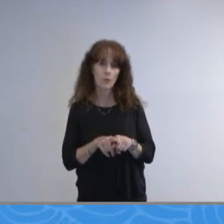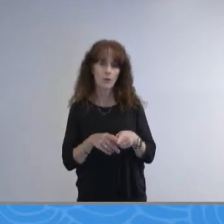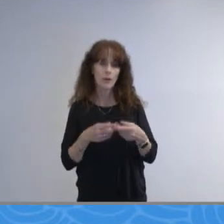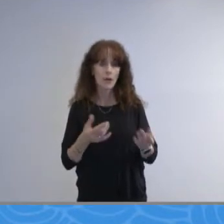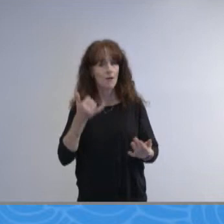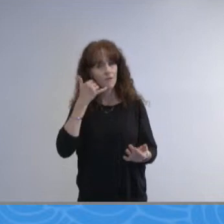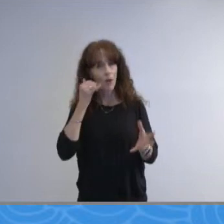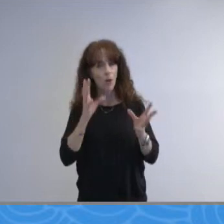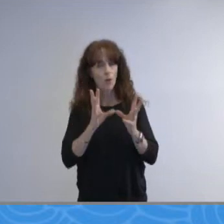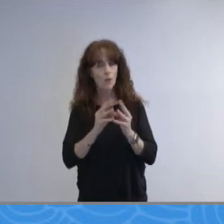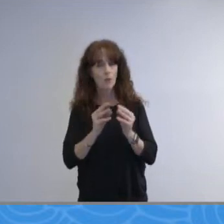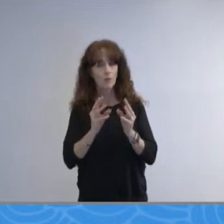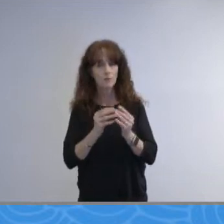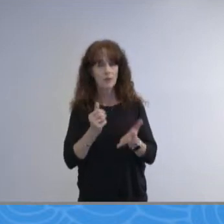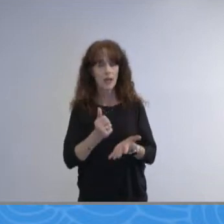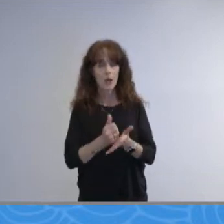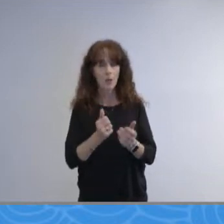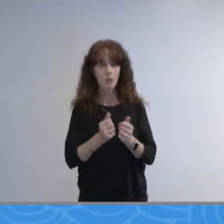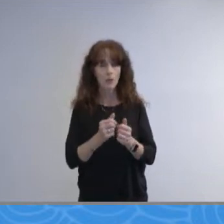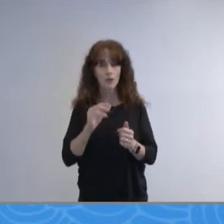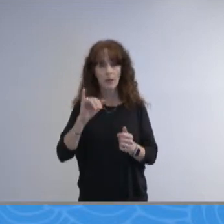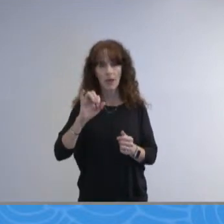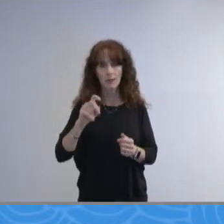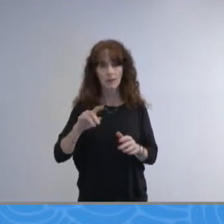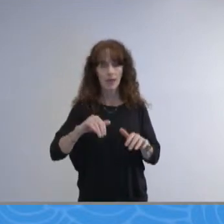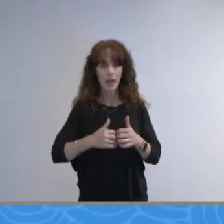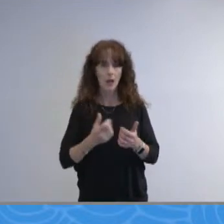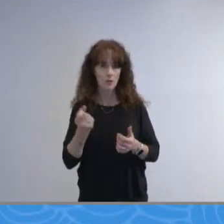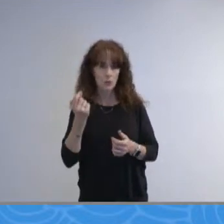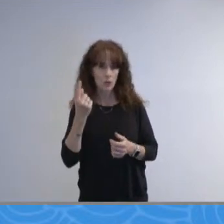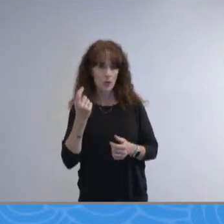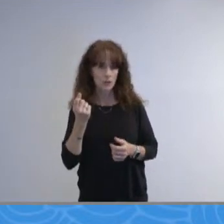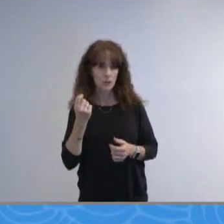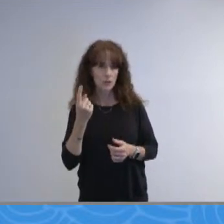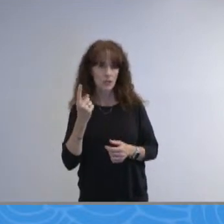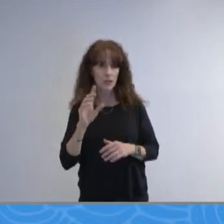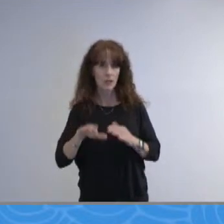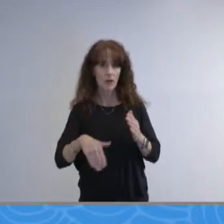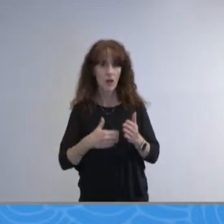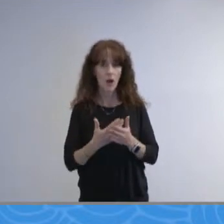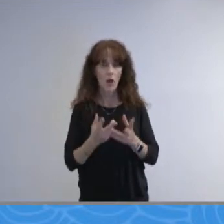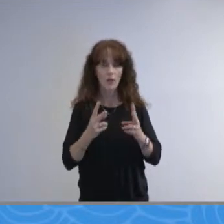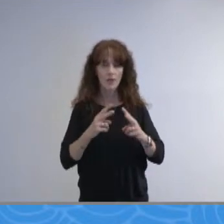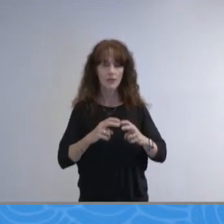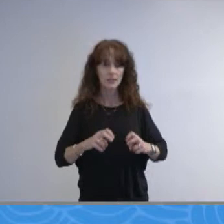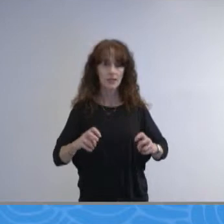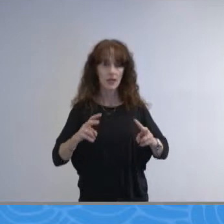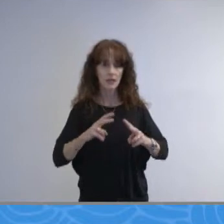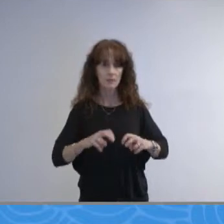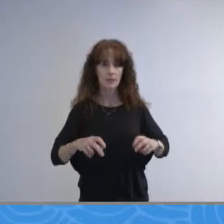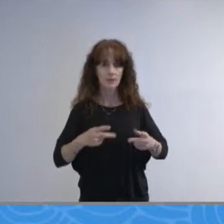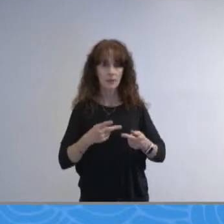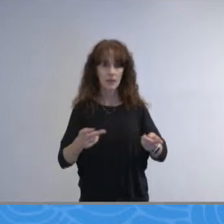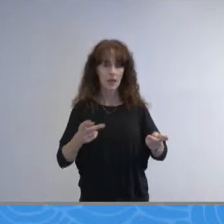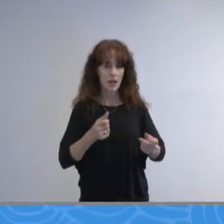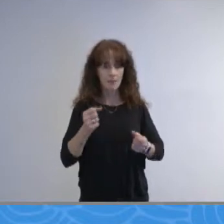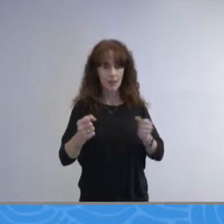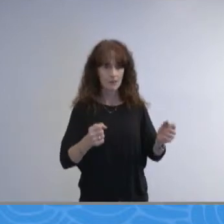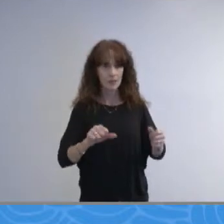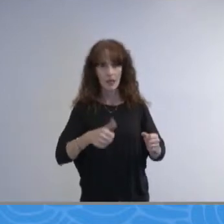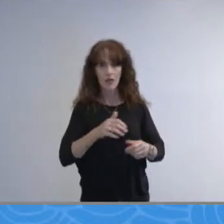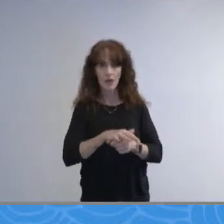phone meetings, how to help with IEPs, how to understand all the assessments, placement, and other areas of